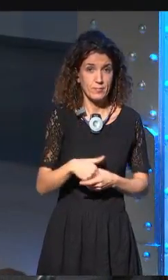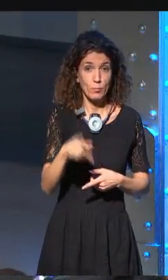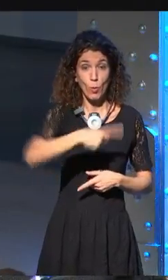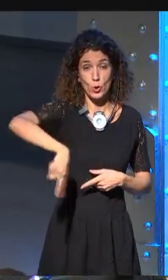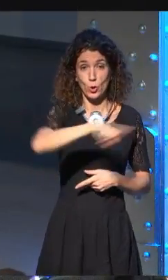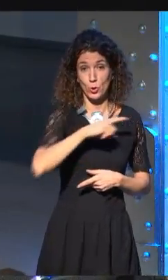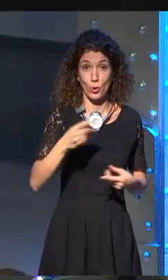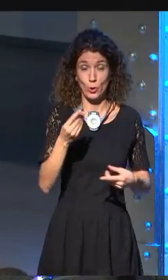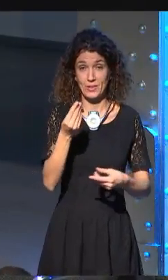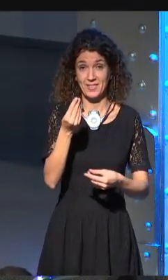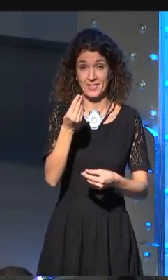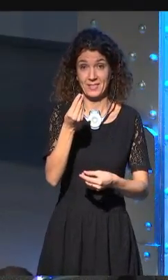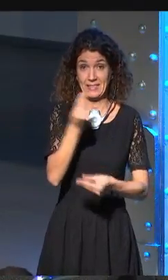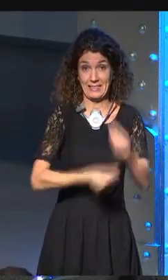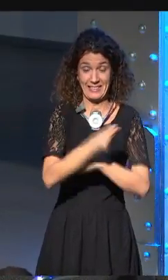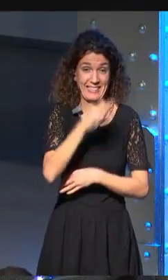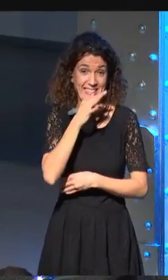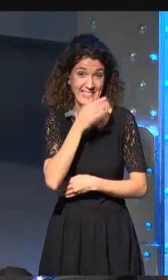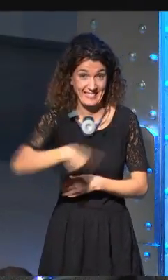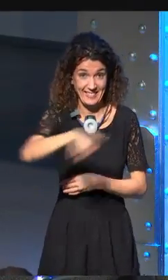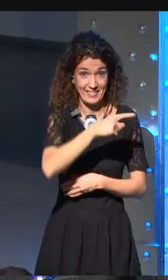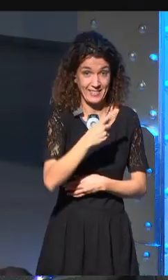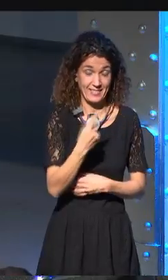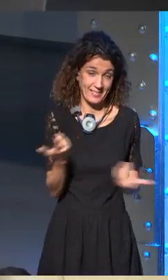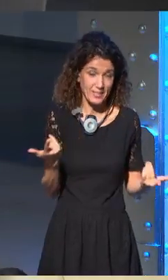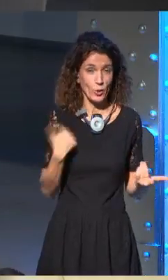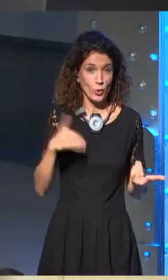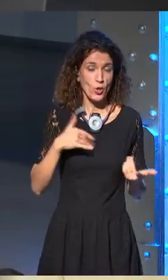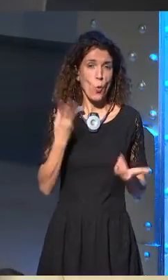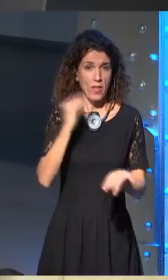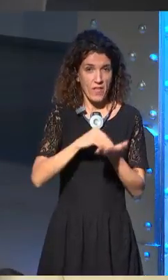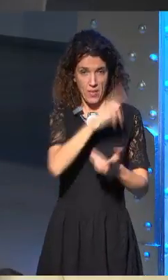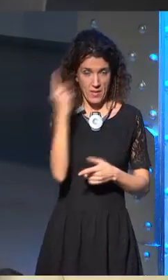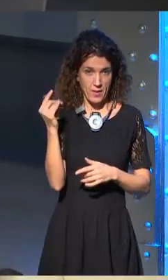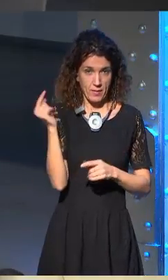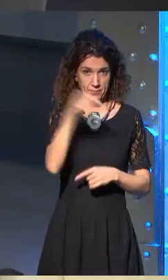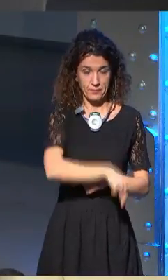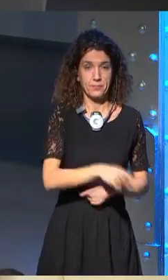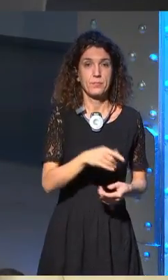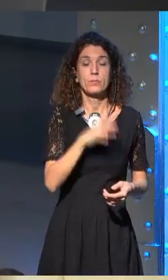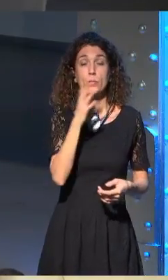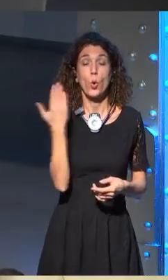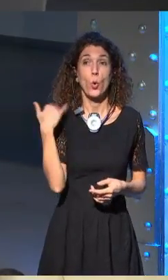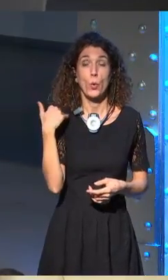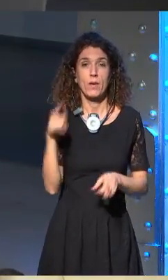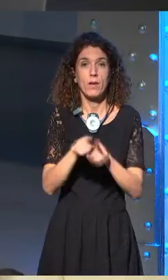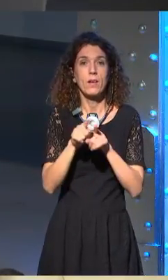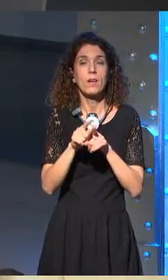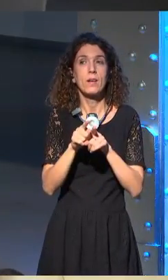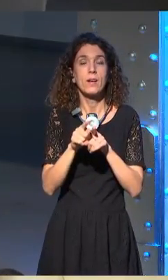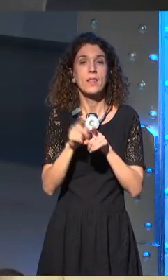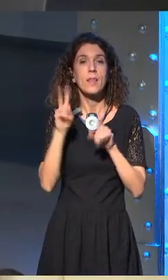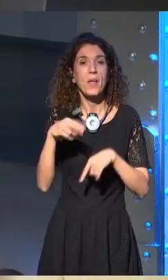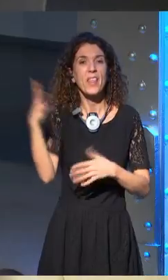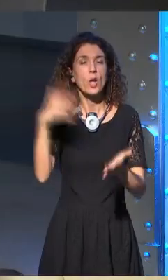born, I would imagine. Yes, I've been here a number of times. Me refiero a si la había visitado con los. I mean, whether you have been with your feet on the ground, because